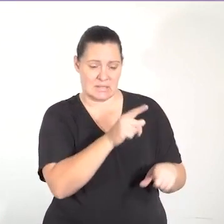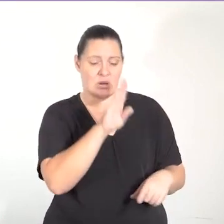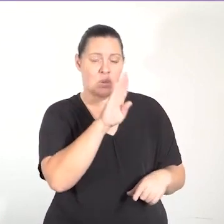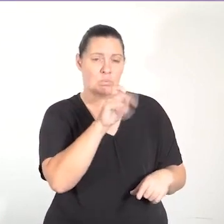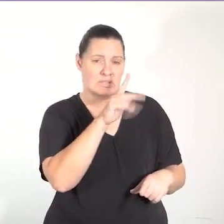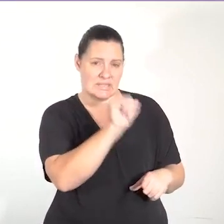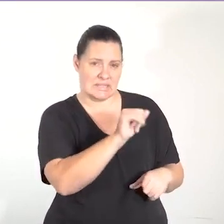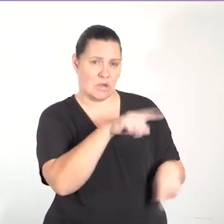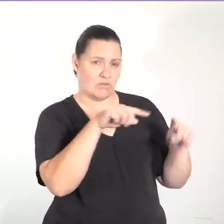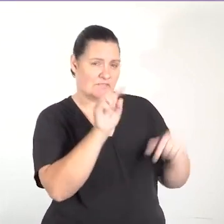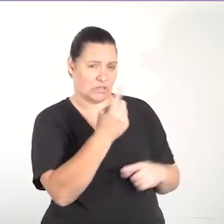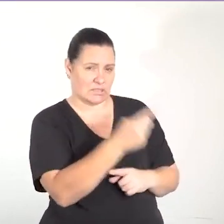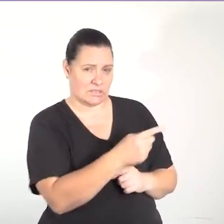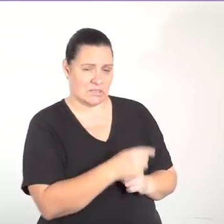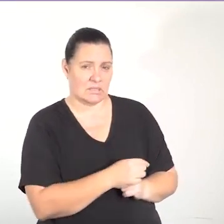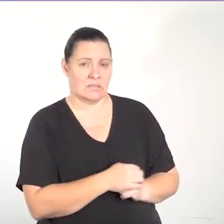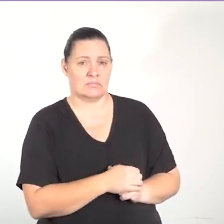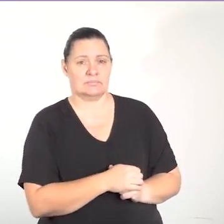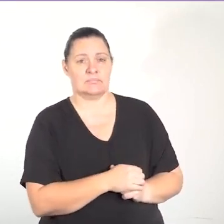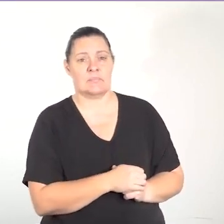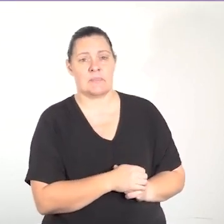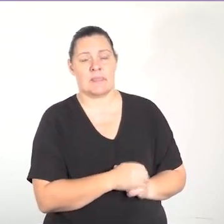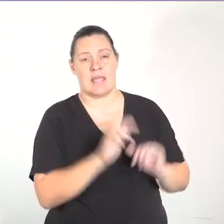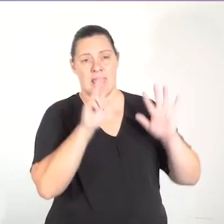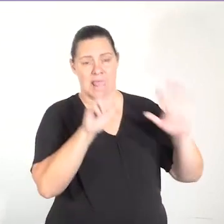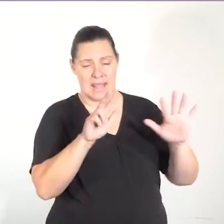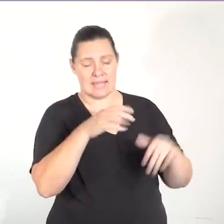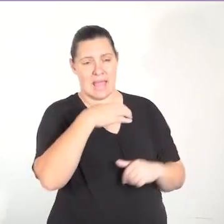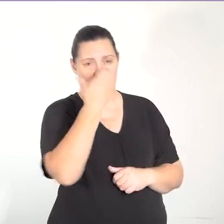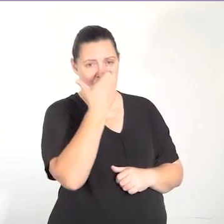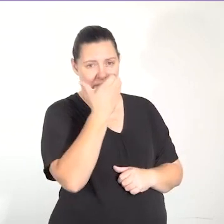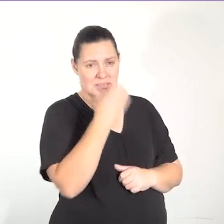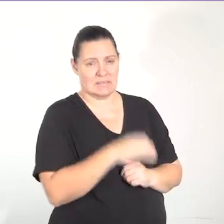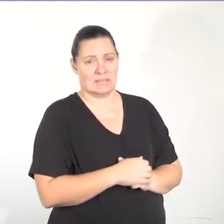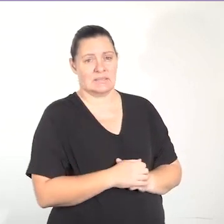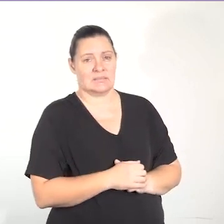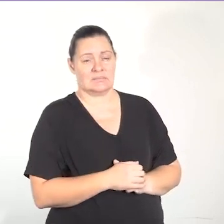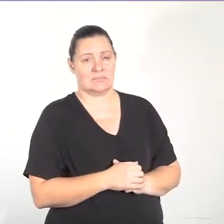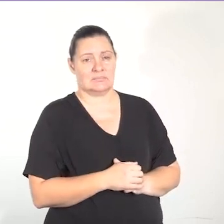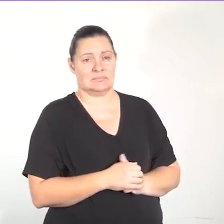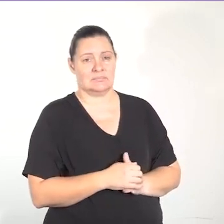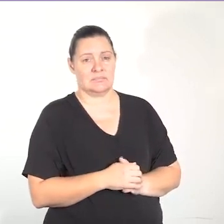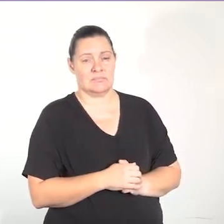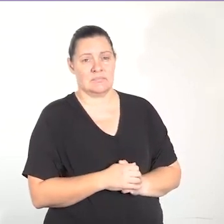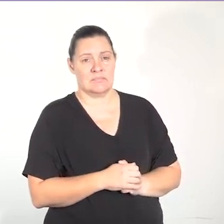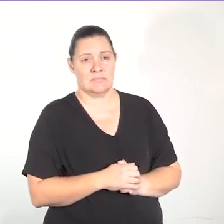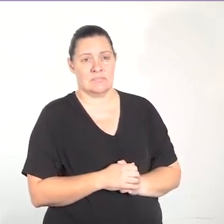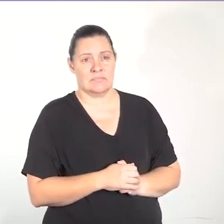at Busi's rate first. So Busi's rate was 8 apples